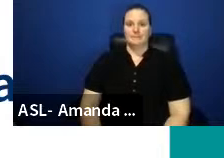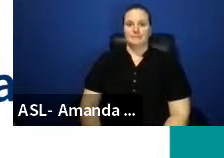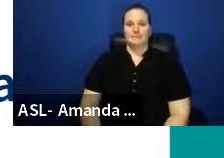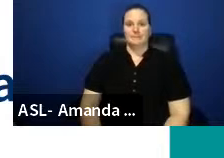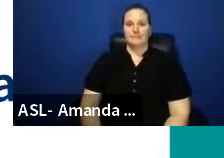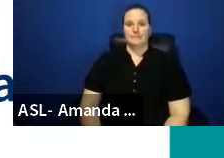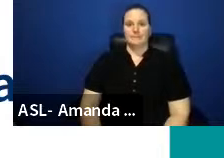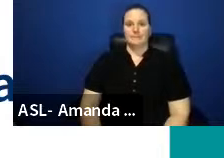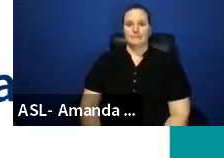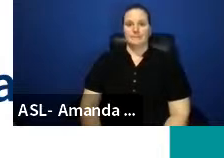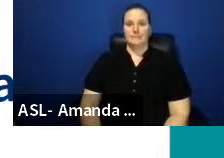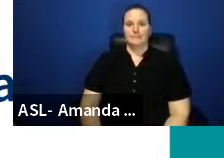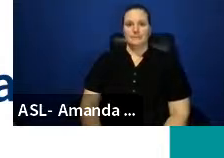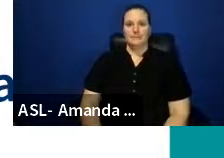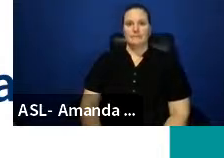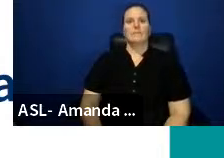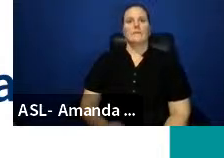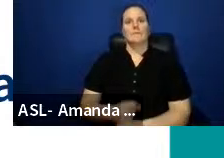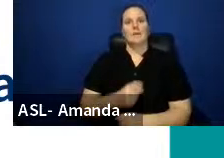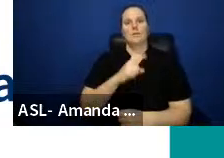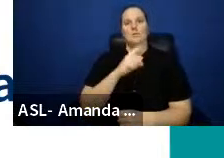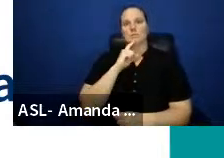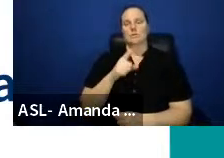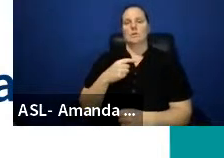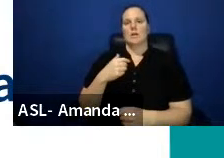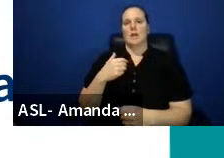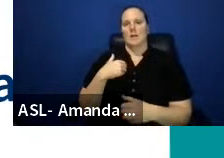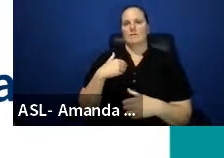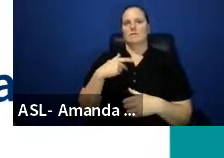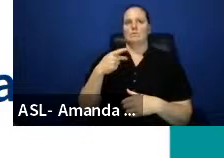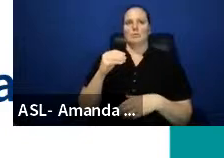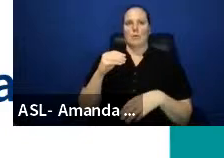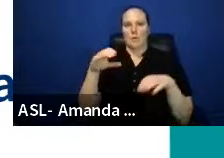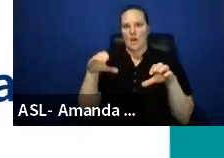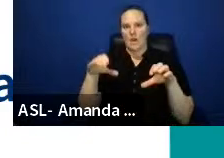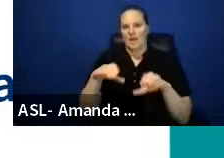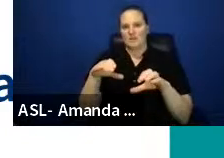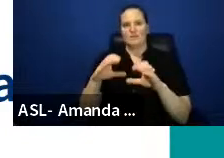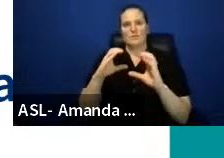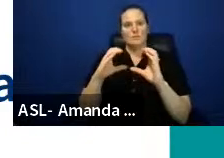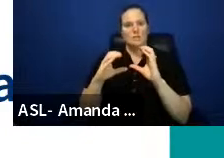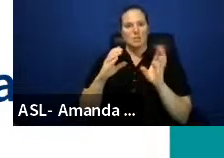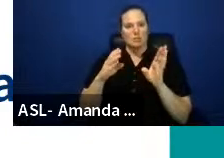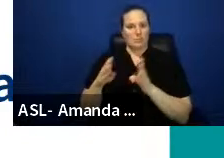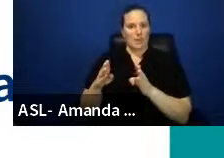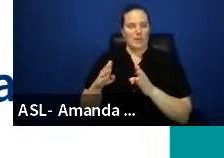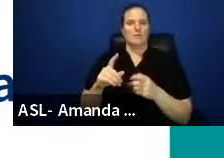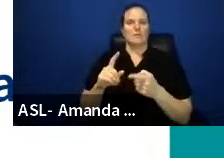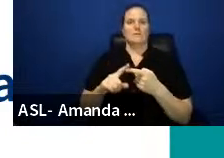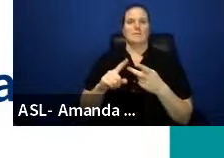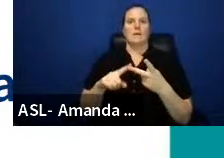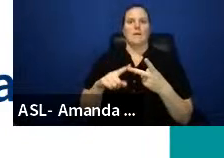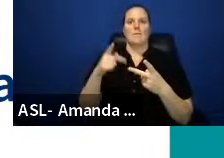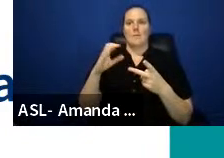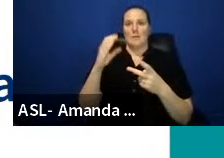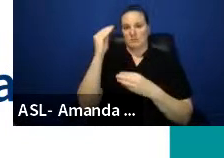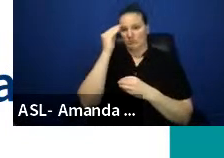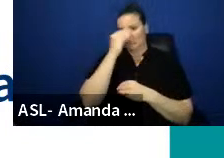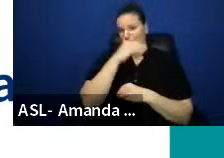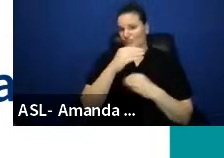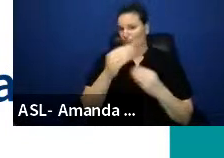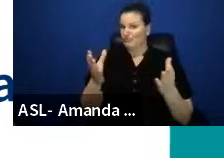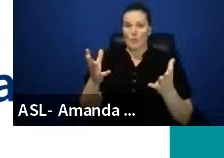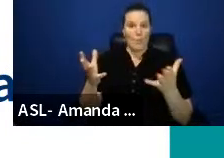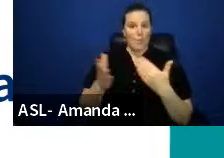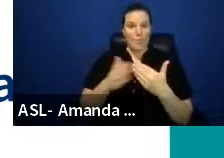Another is ensuring that there is a proactive communication plan. So making sure that the public is informed of